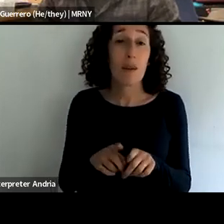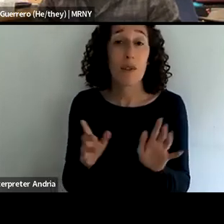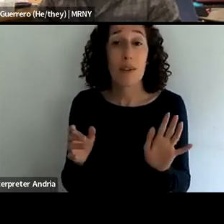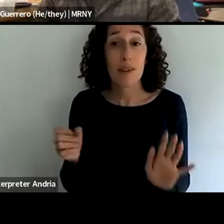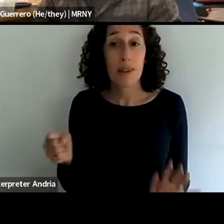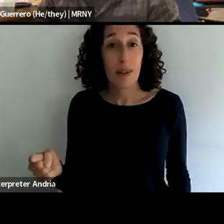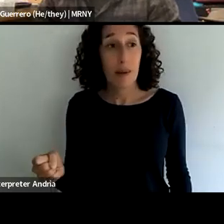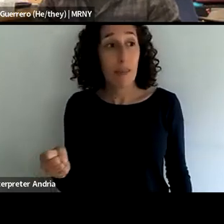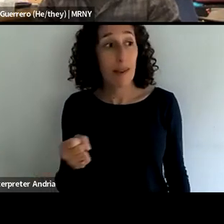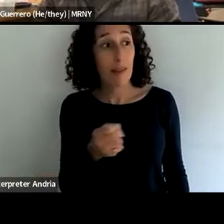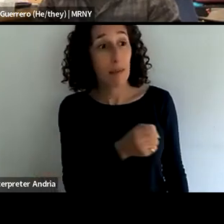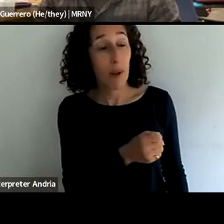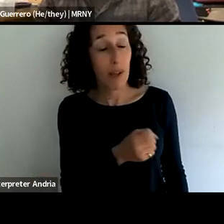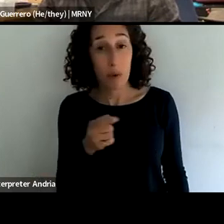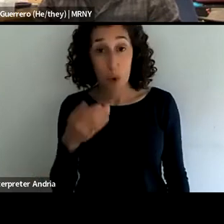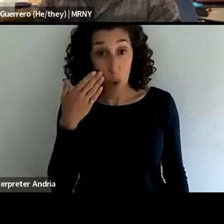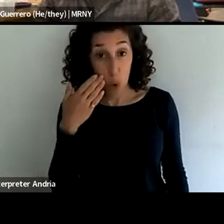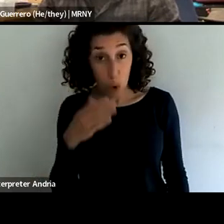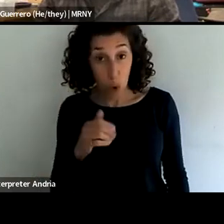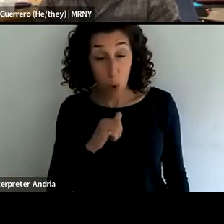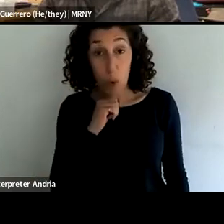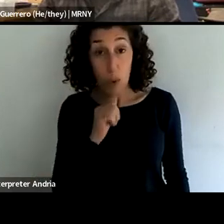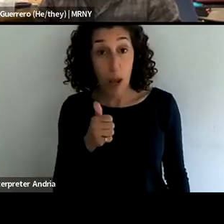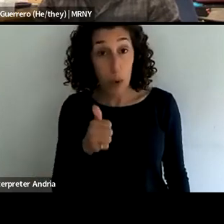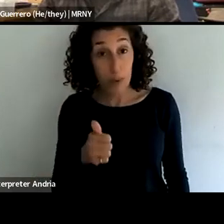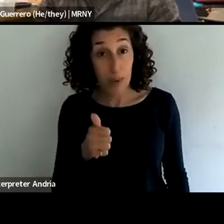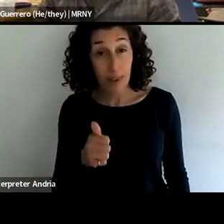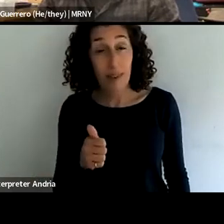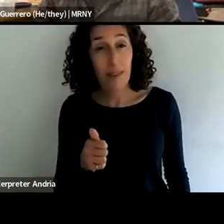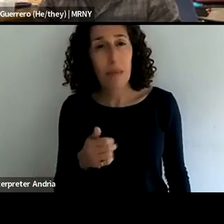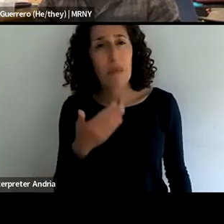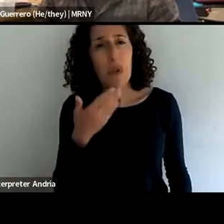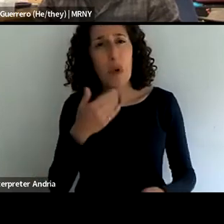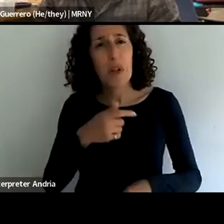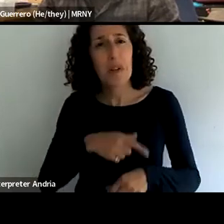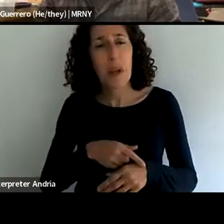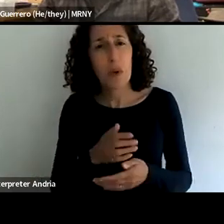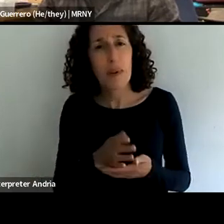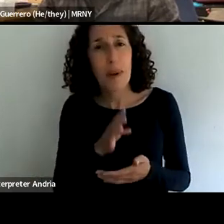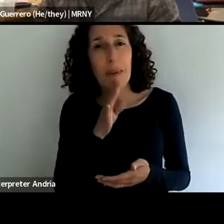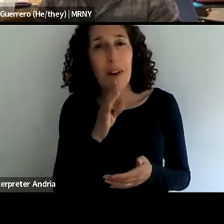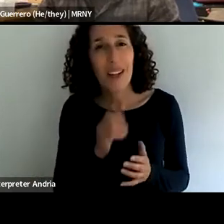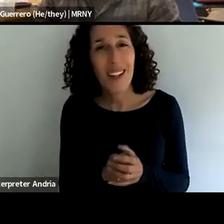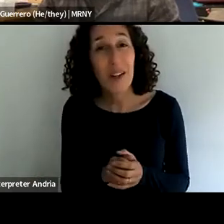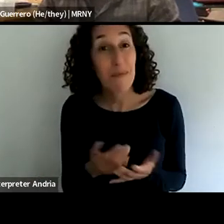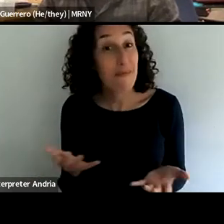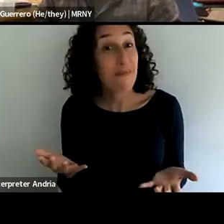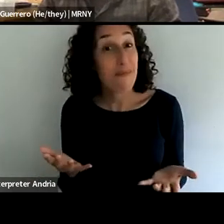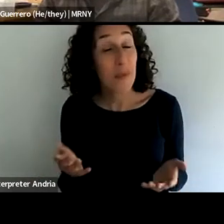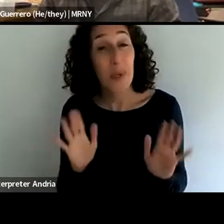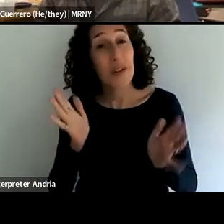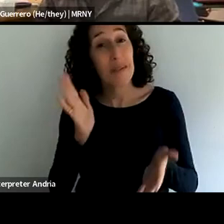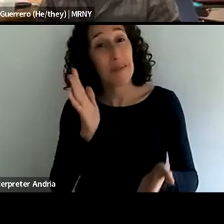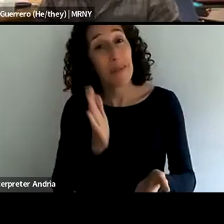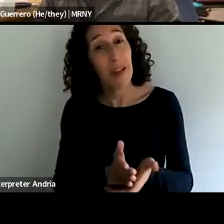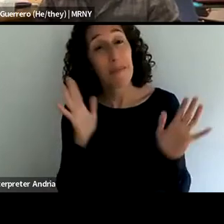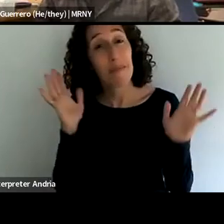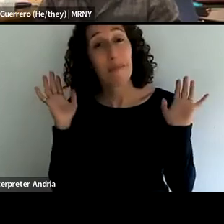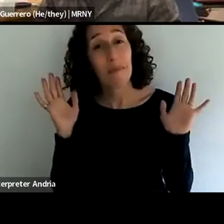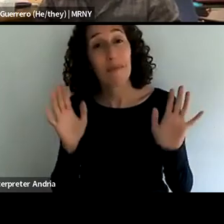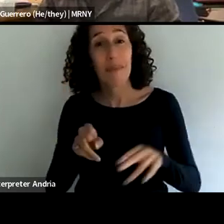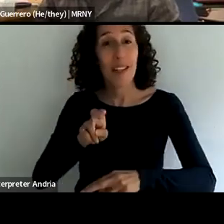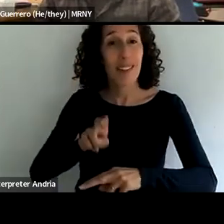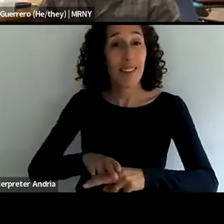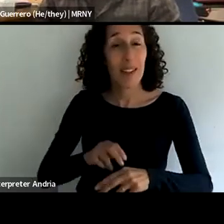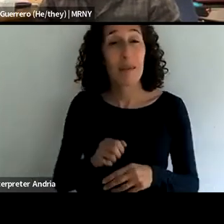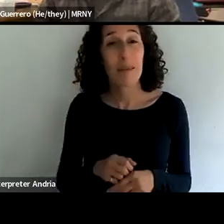the topic, if you're not trans or non-binary, seriously, it's a good time for you to stop talking. You know, it's a good time for you to like take a seat